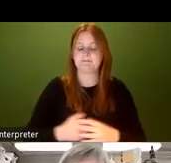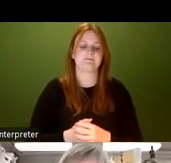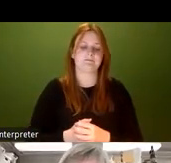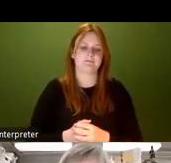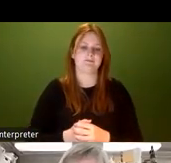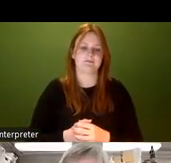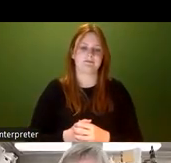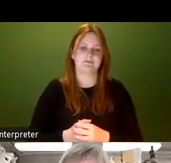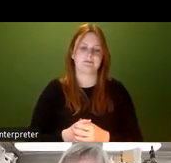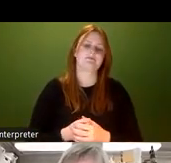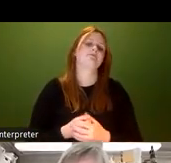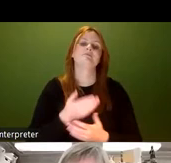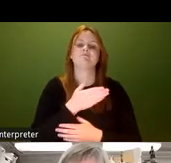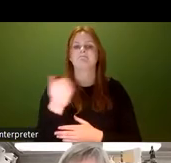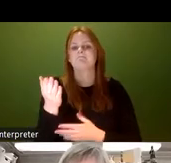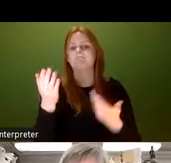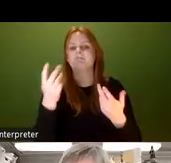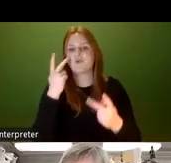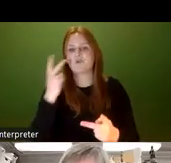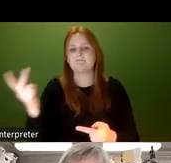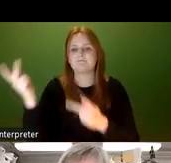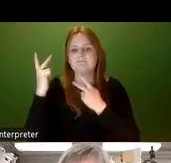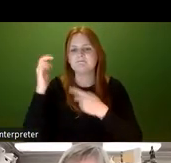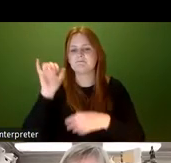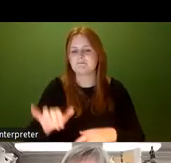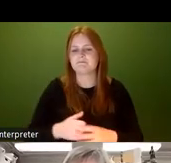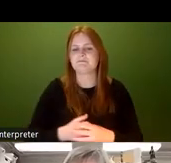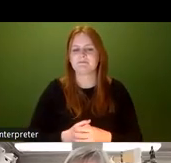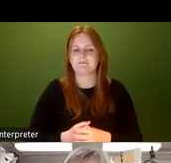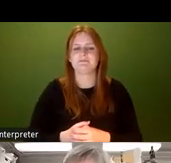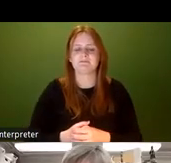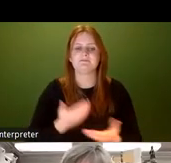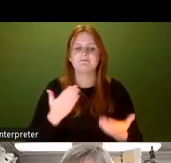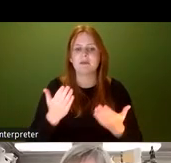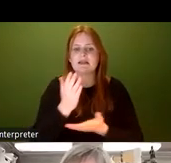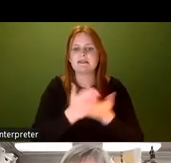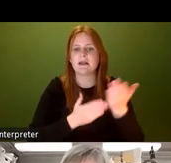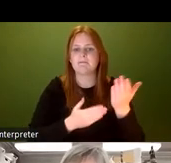are amphoras, and I'm thinking here of some nourishment for the afterlife.